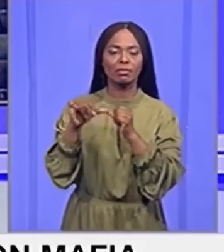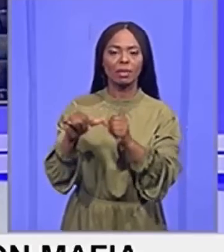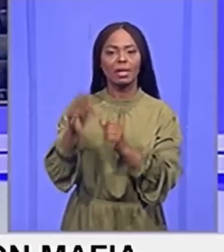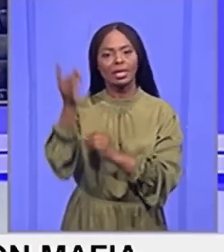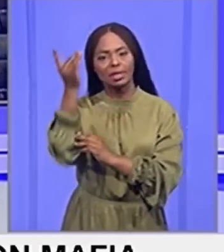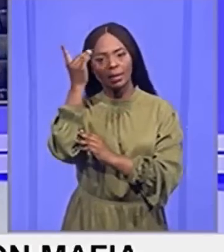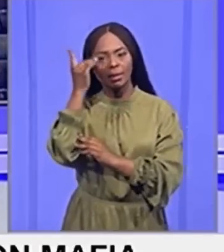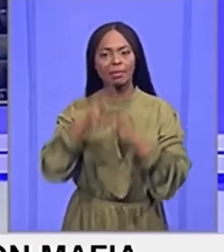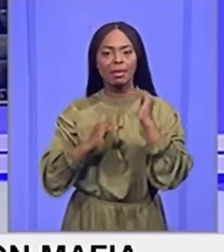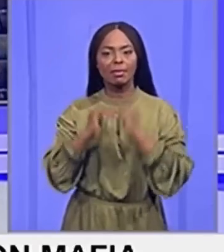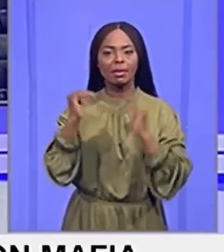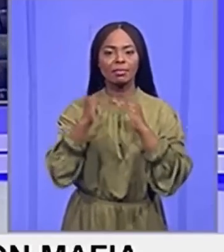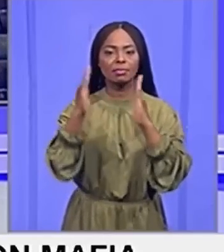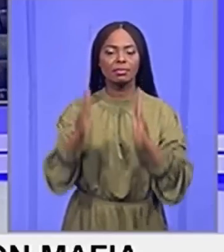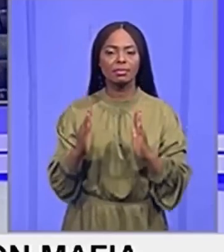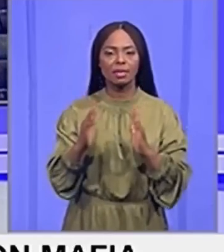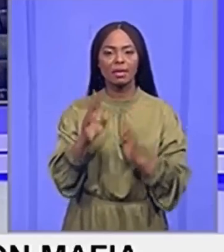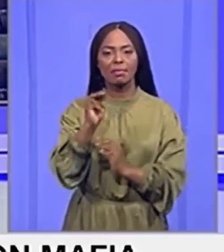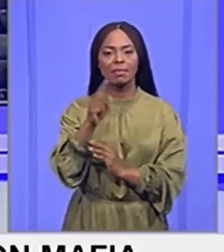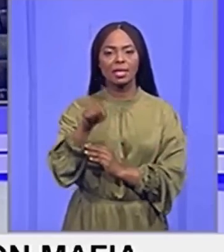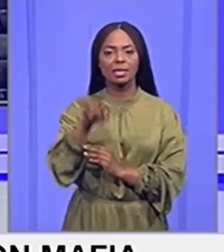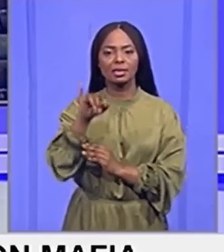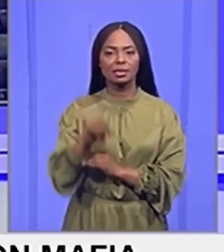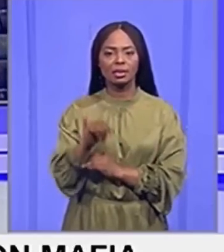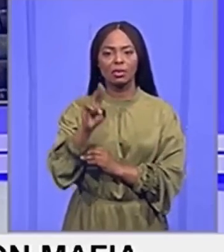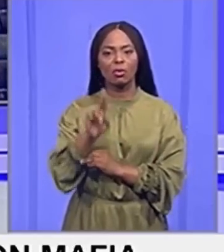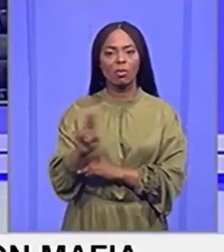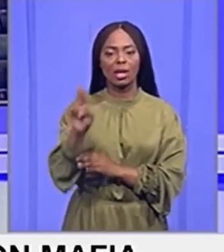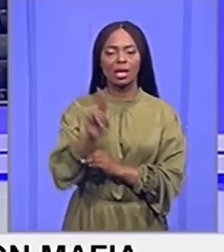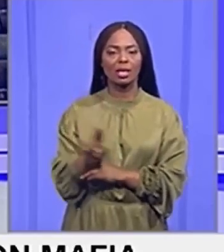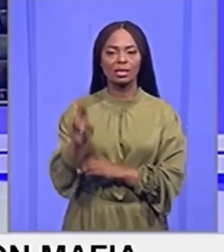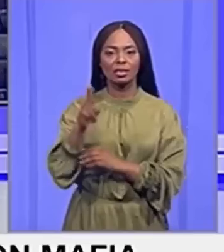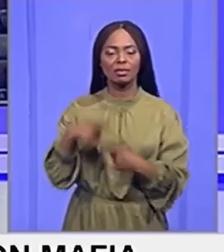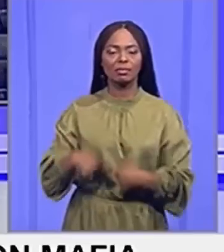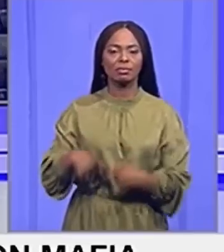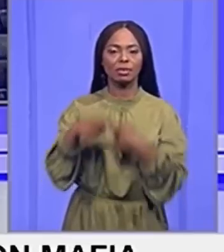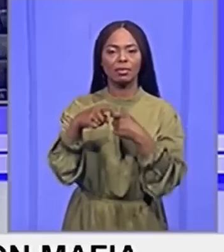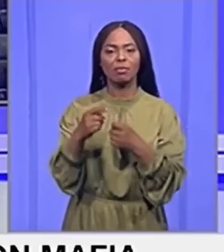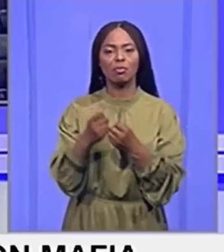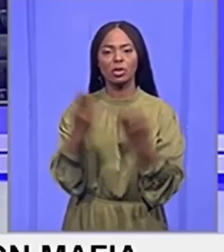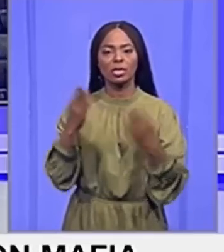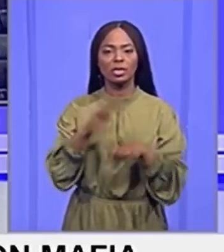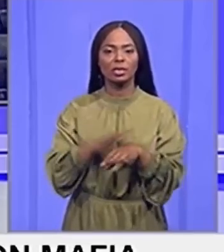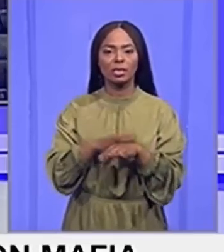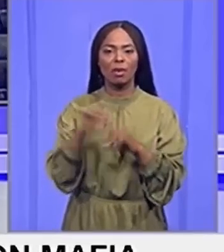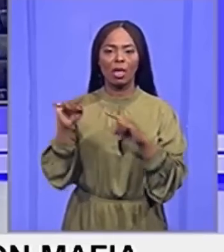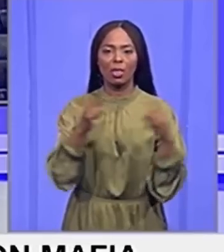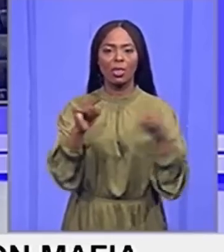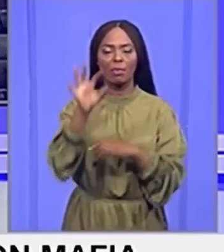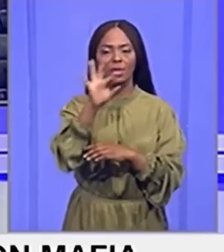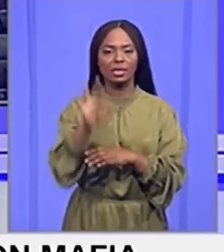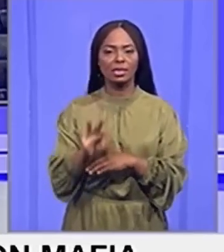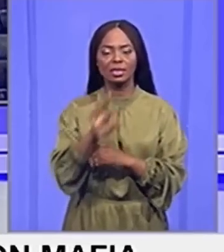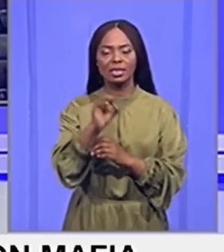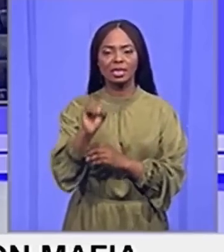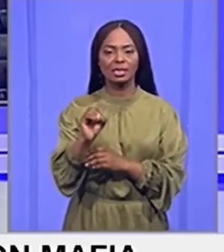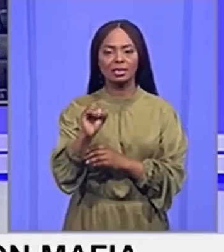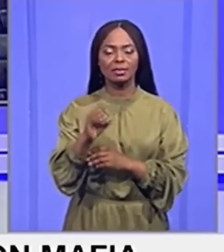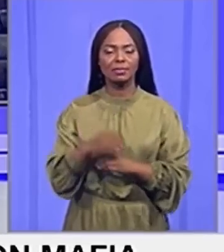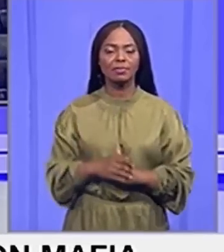ya sekolo se phameng sa Menzi Umlazi ileng ya emiswa ka makgetlo a supileng moo di tsekang kabelo ya diperesente tse 30.